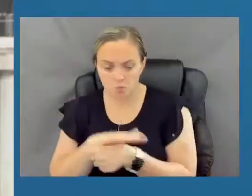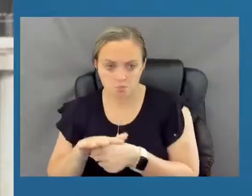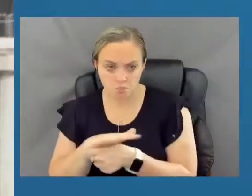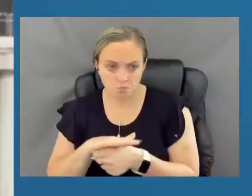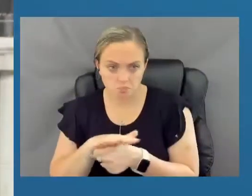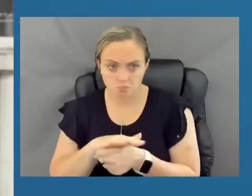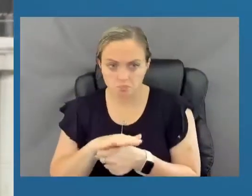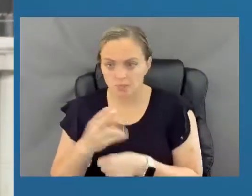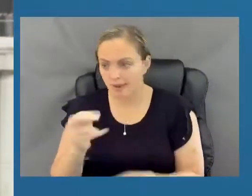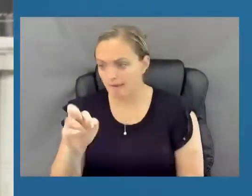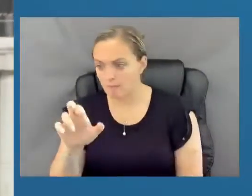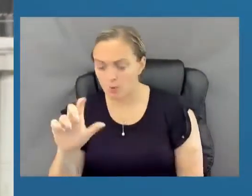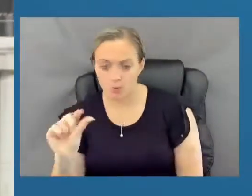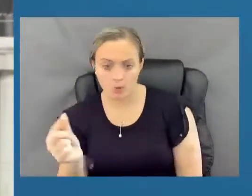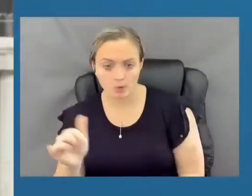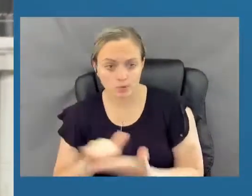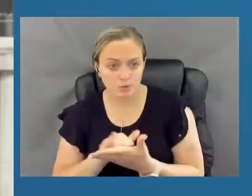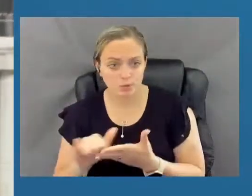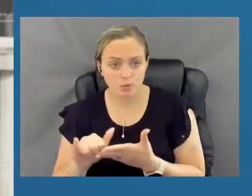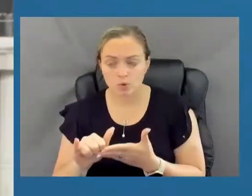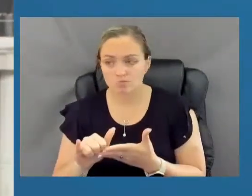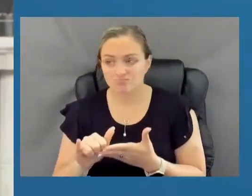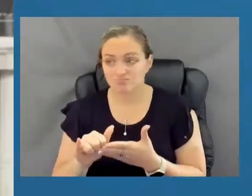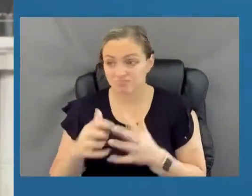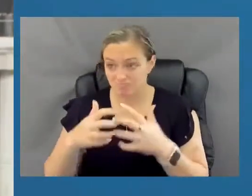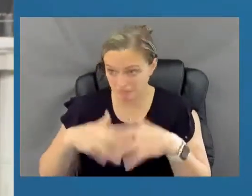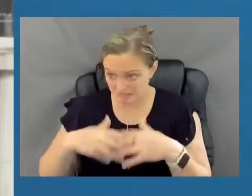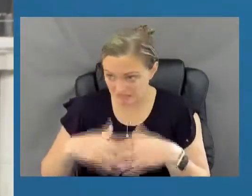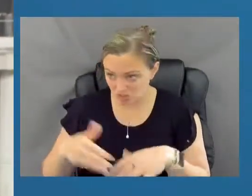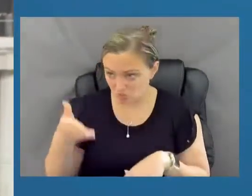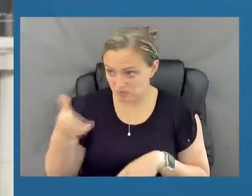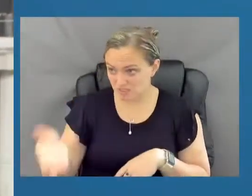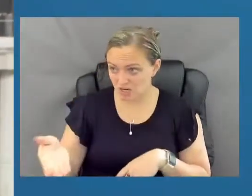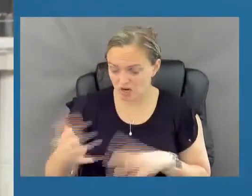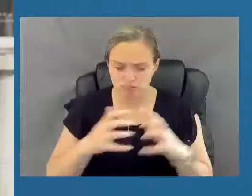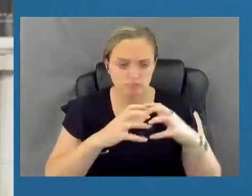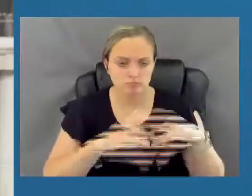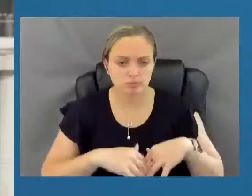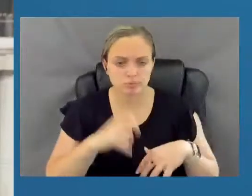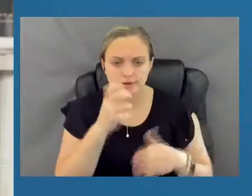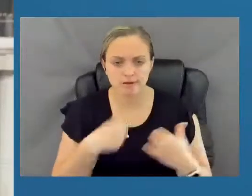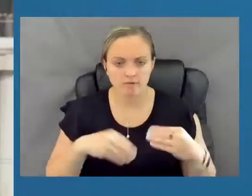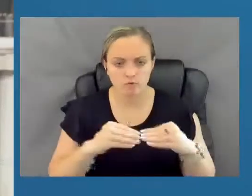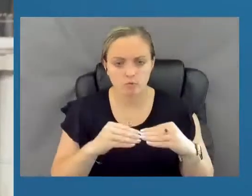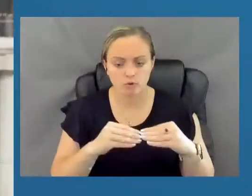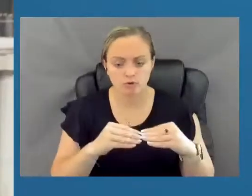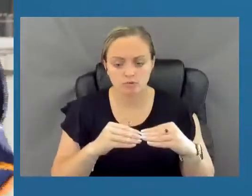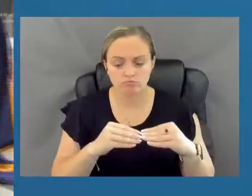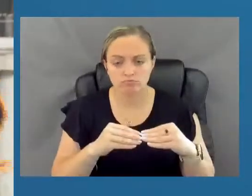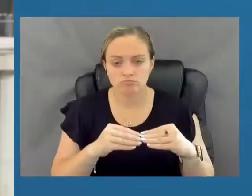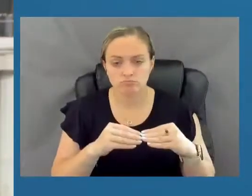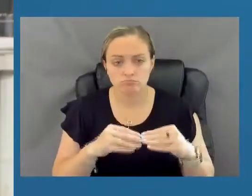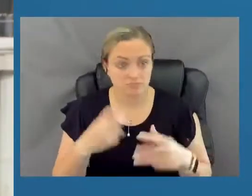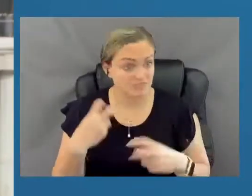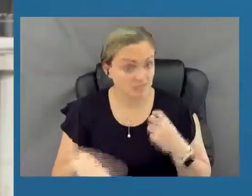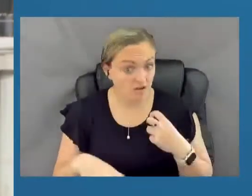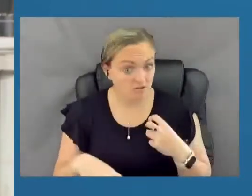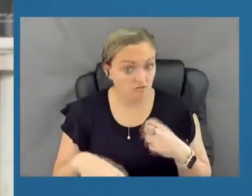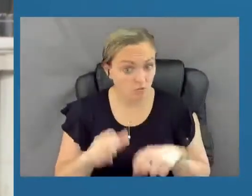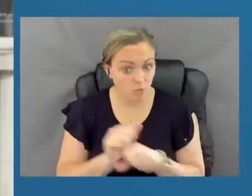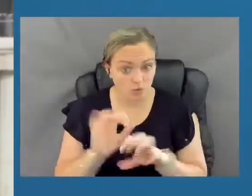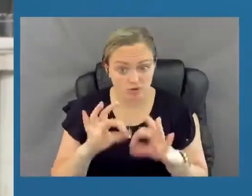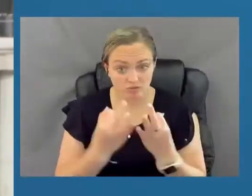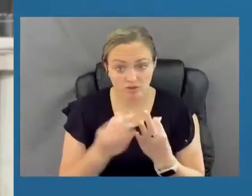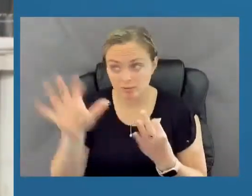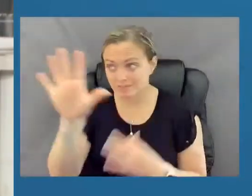Hamburg, New York. We lost the manufacturing base that had once made us so great. And it was hard. Working families across